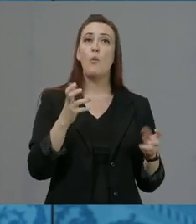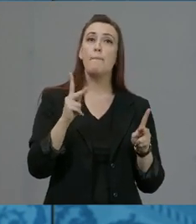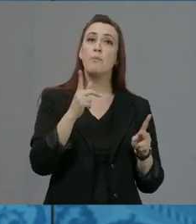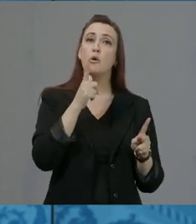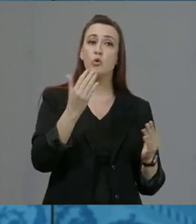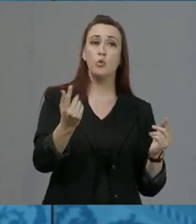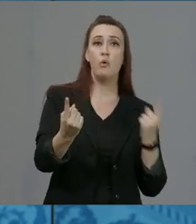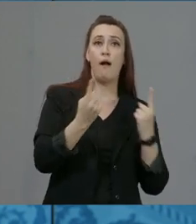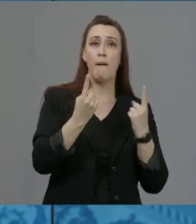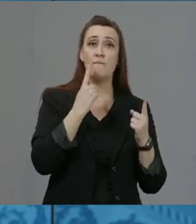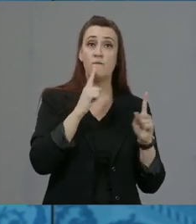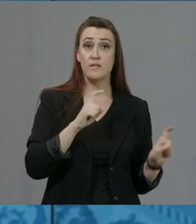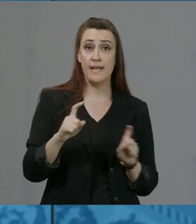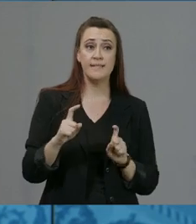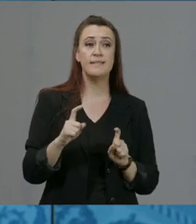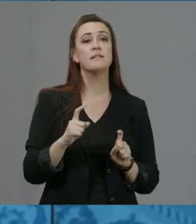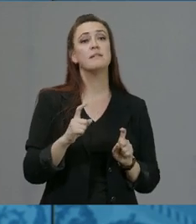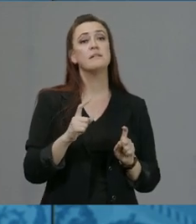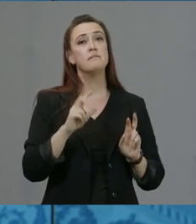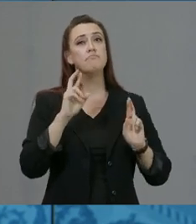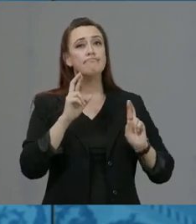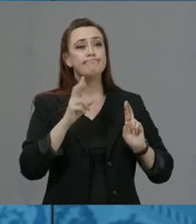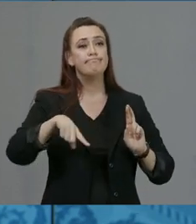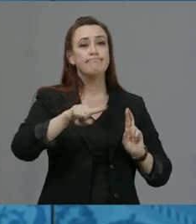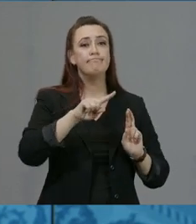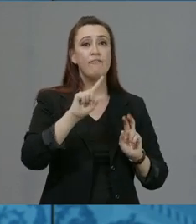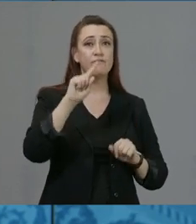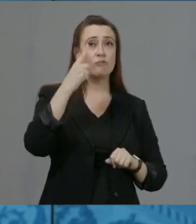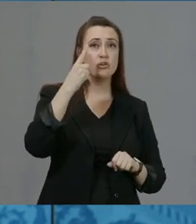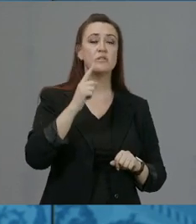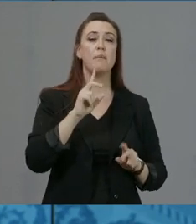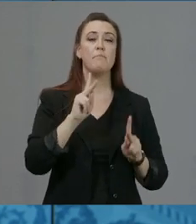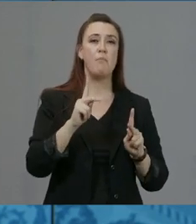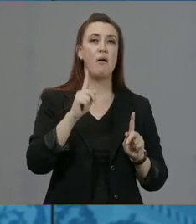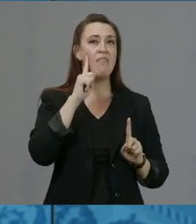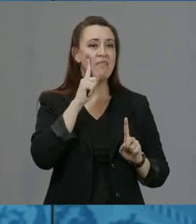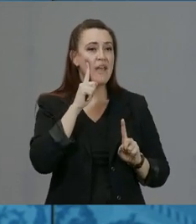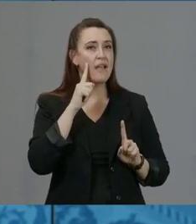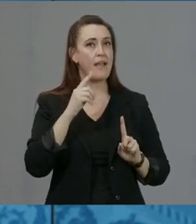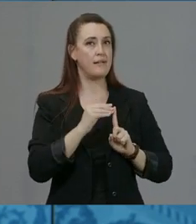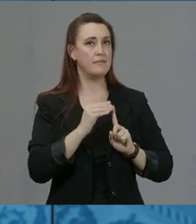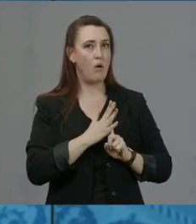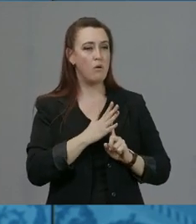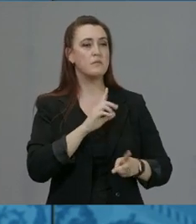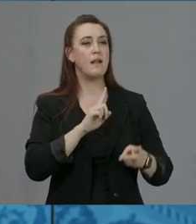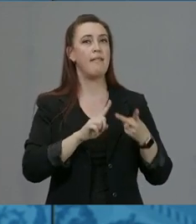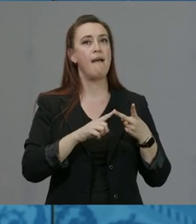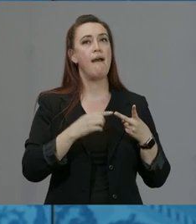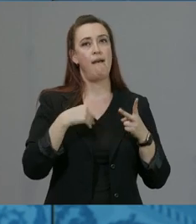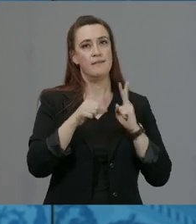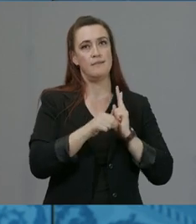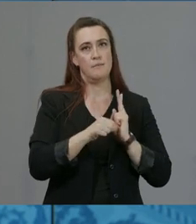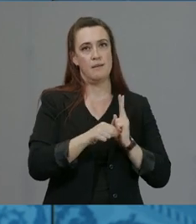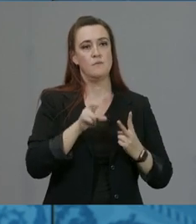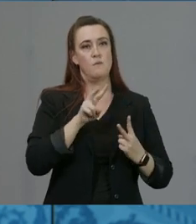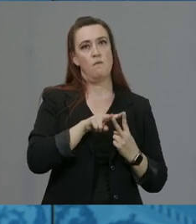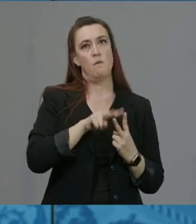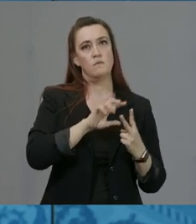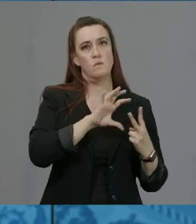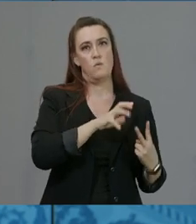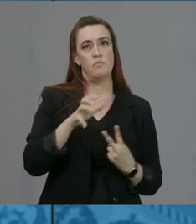had contracted COVID-19 or had been exposed to COVID-19 to go. We want people that believe that they may